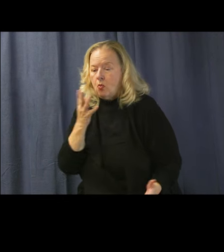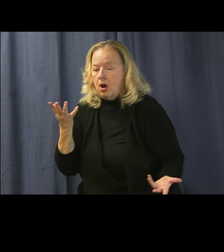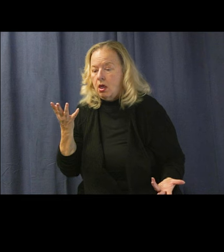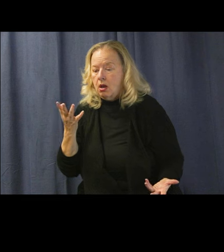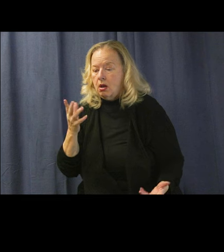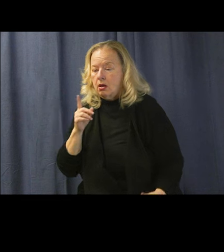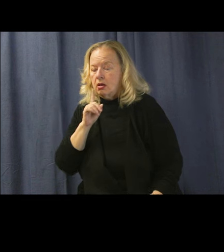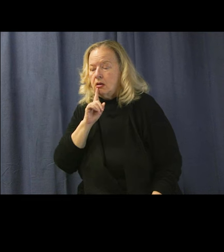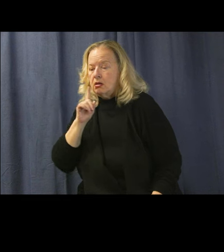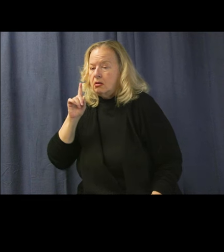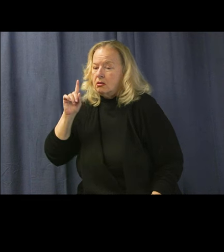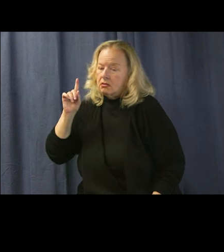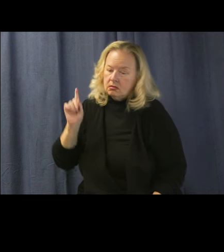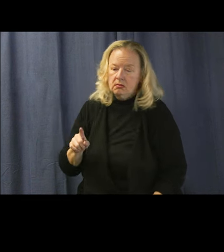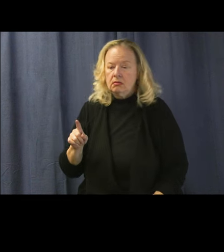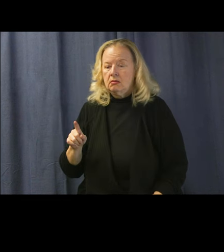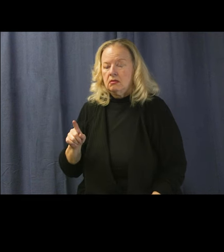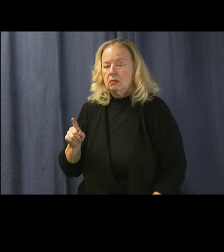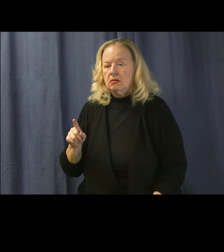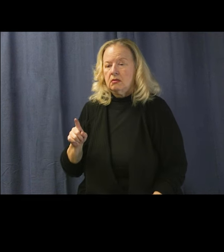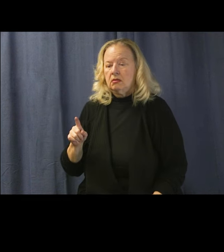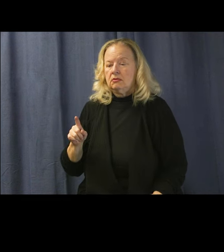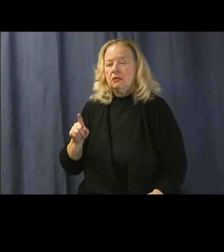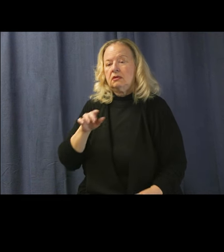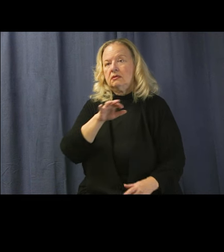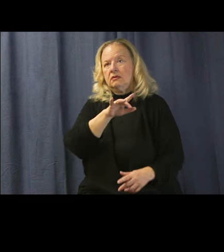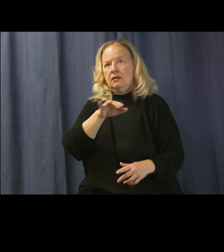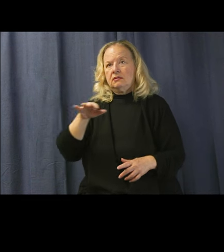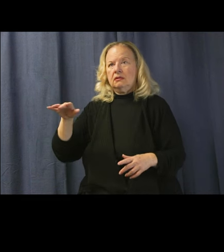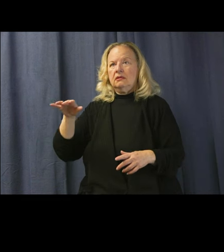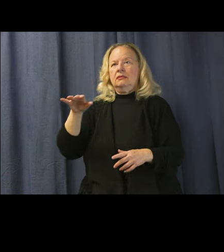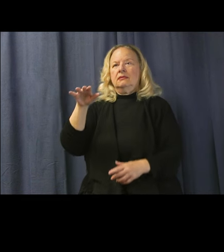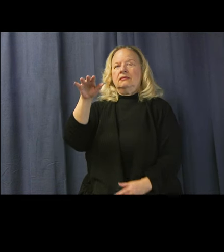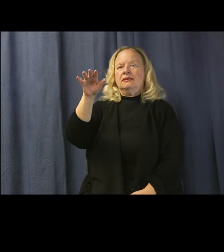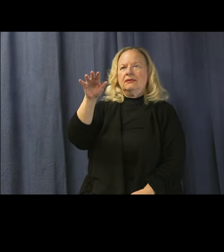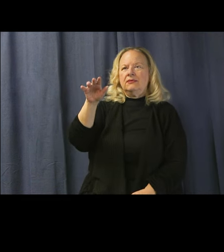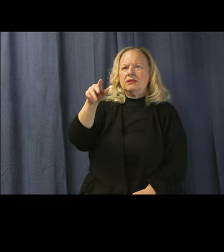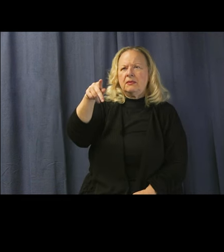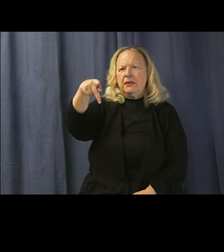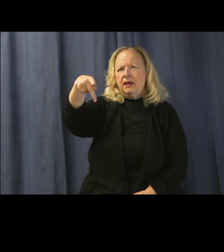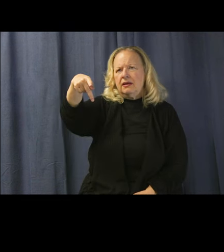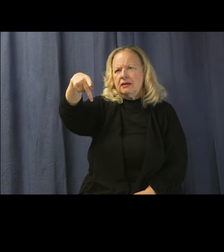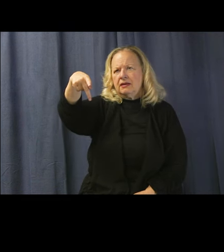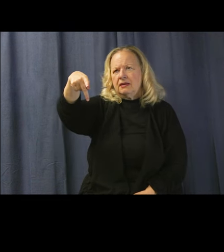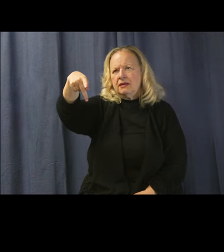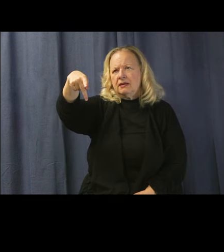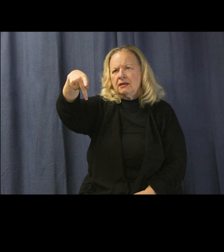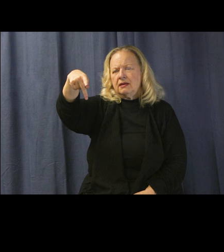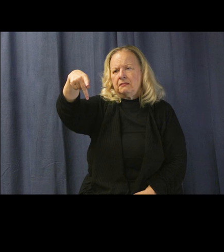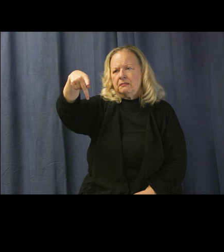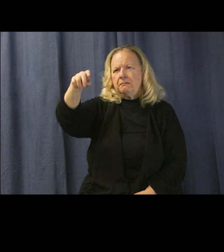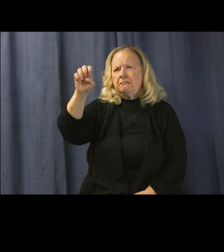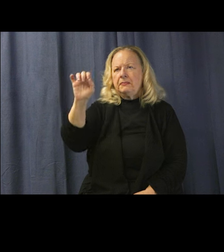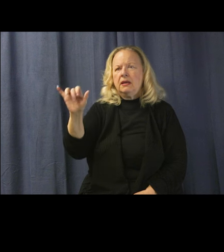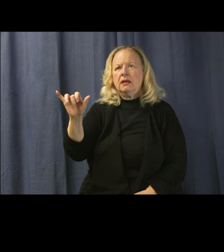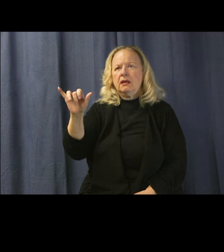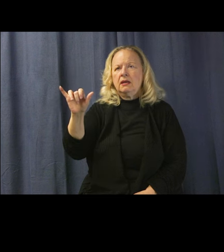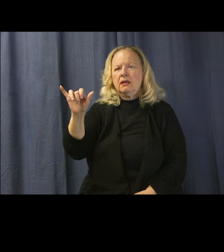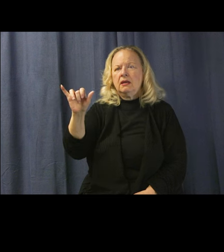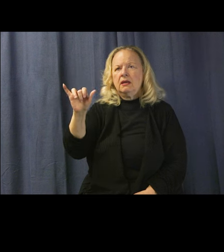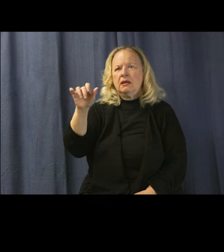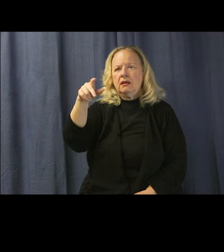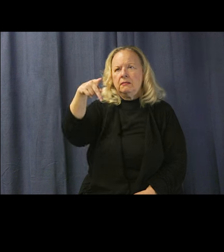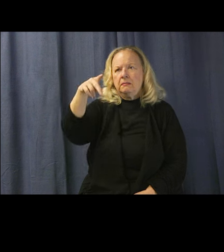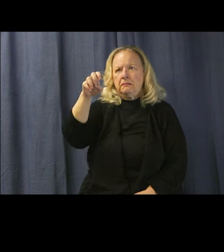commandments. Now, the letter pay. Oh, what's that letter? Pay. All right,